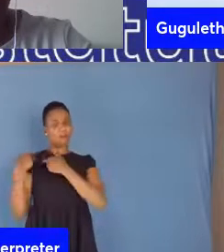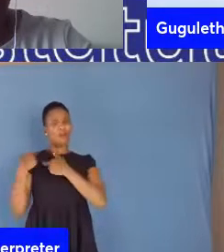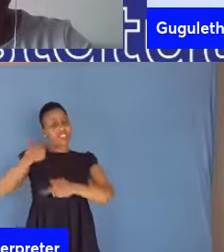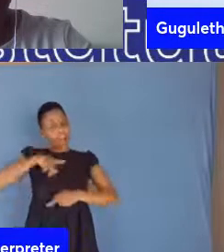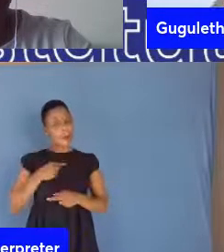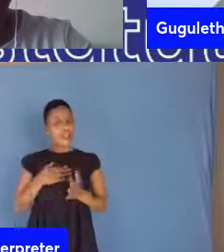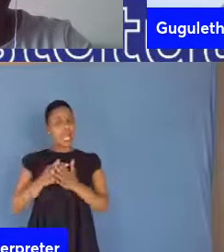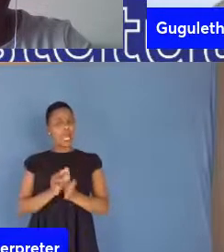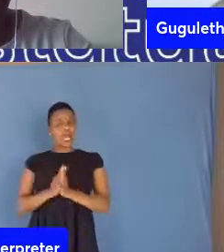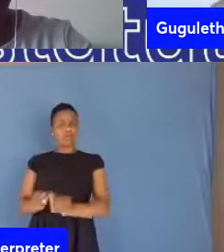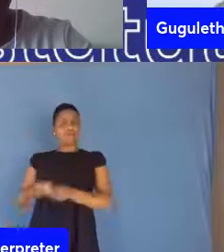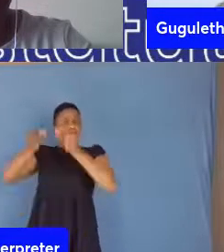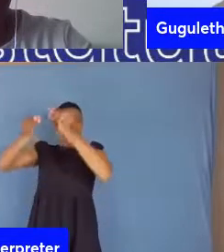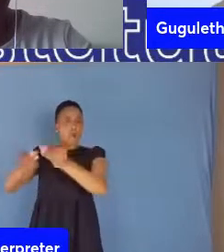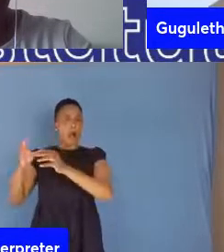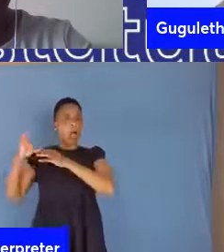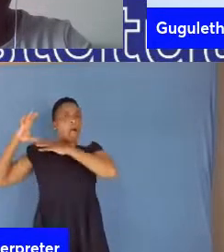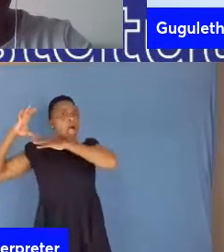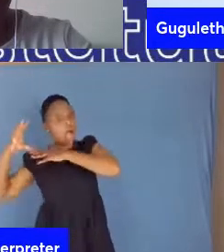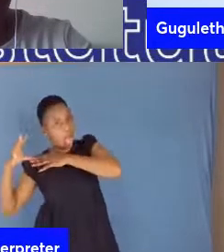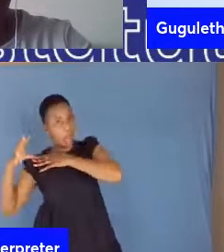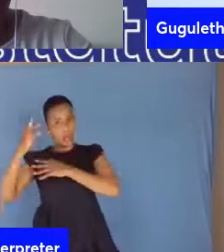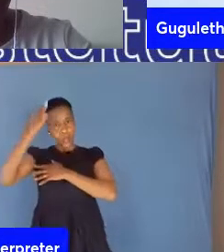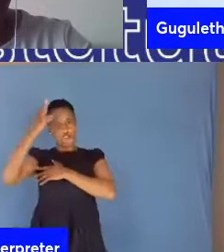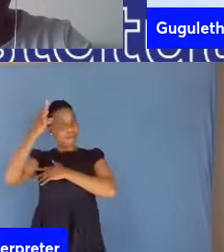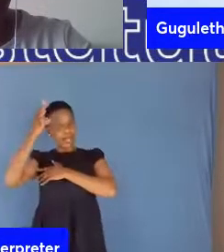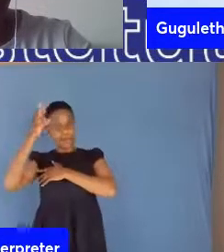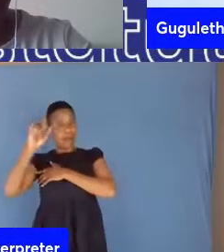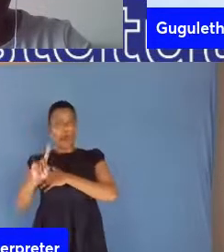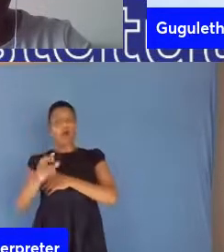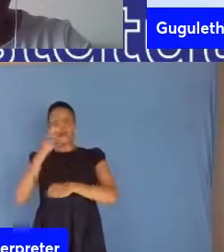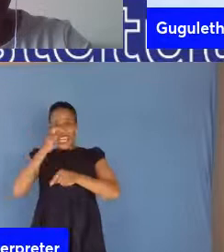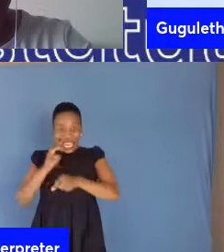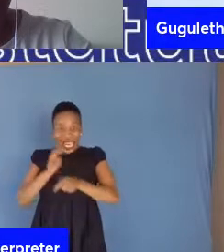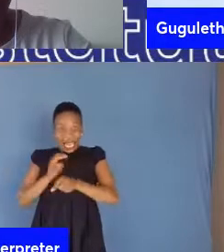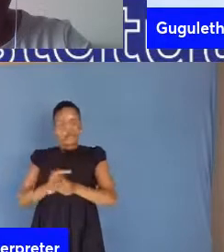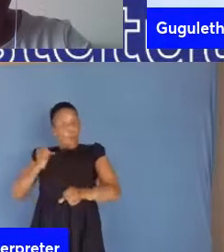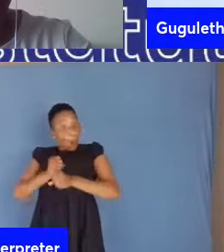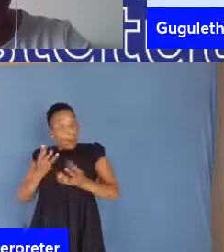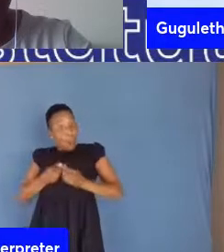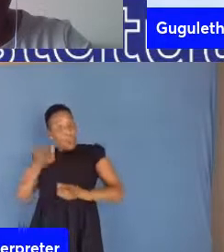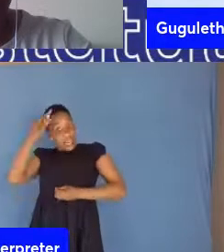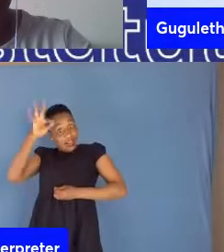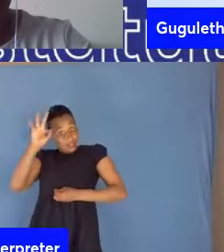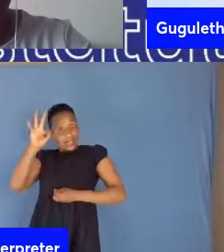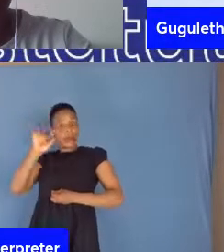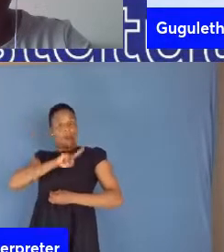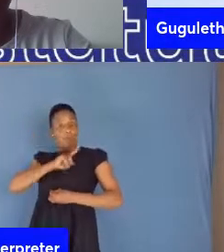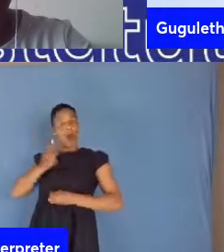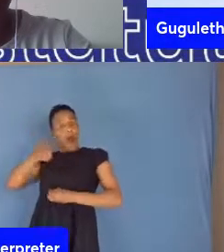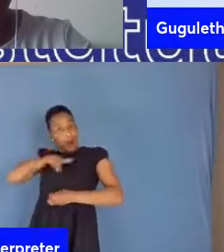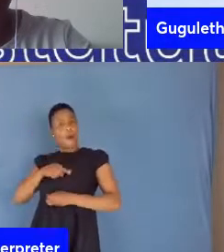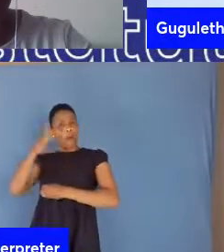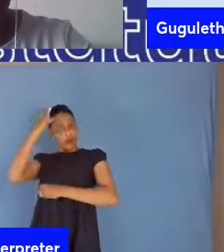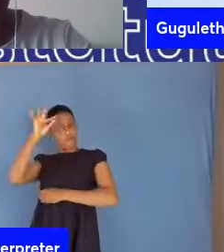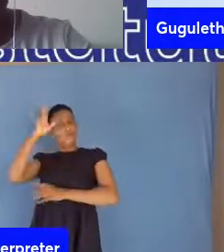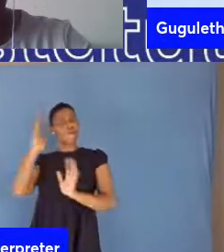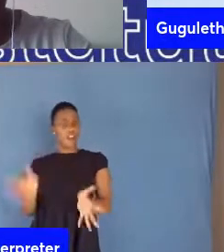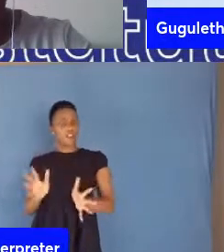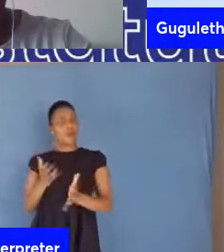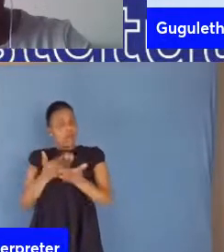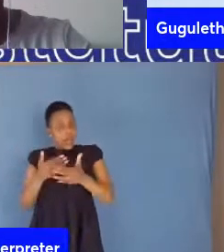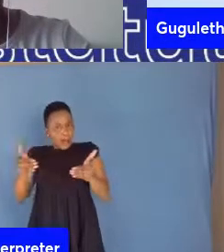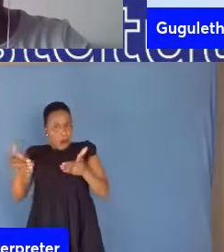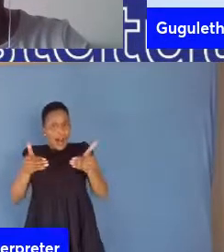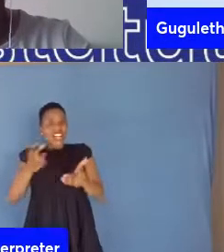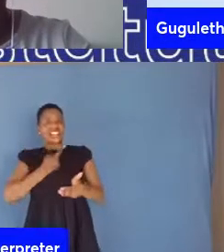government and not do anything. We need to demonstrate what is it that we are doing. And I'm arguing that we can organize ourselves on the